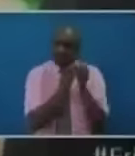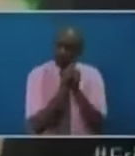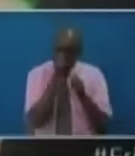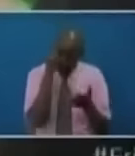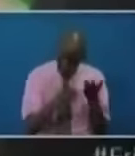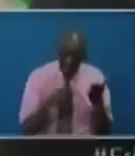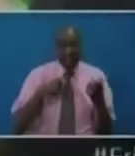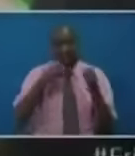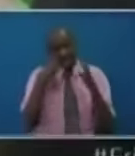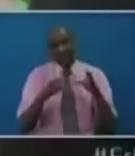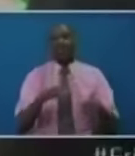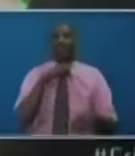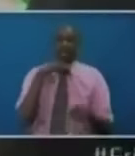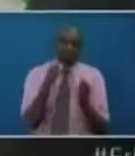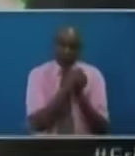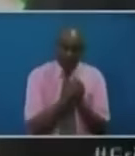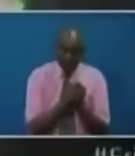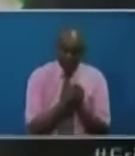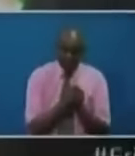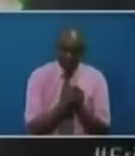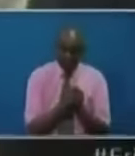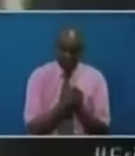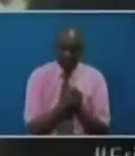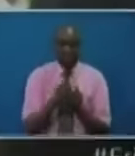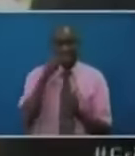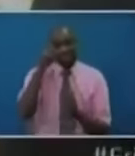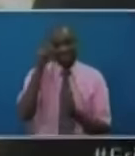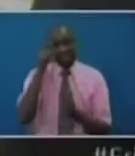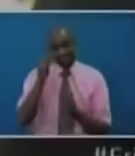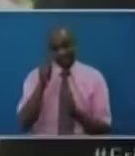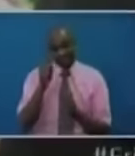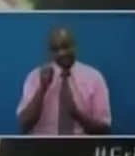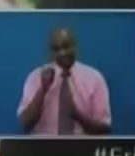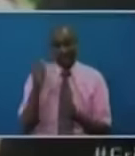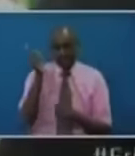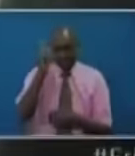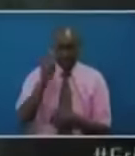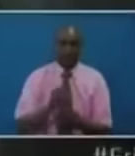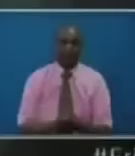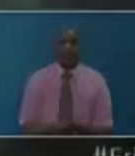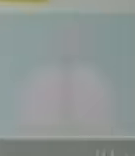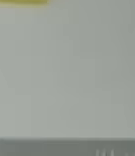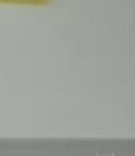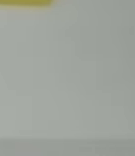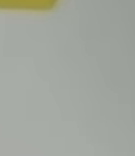or perish together. Duncan Hemba, KTN, Nairobi.